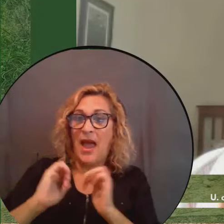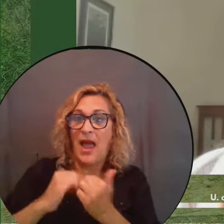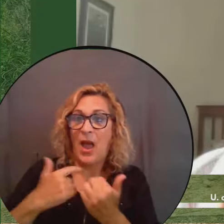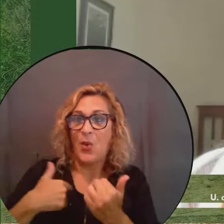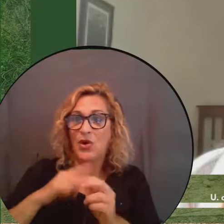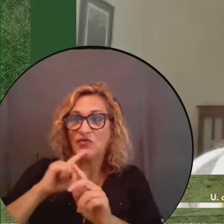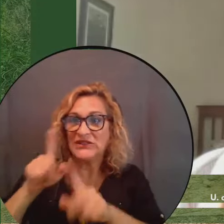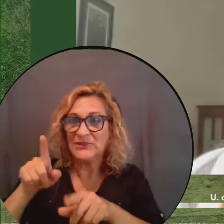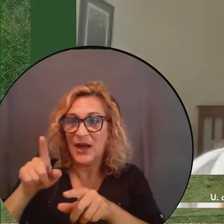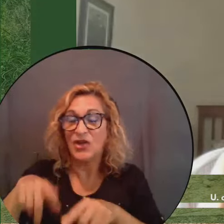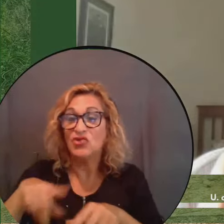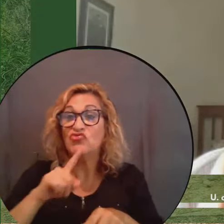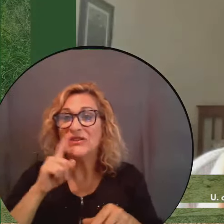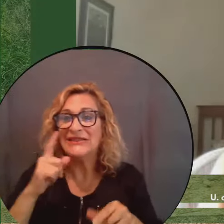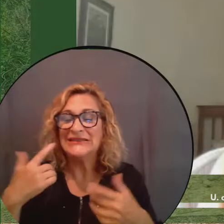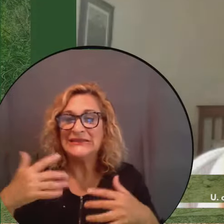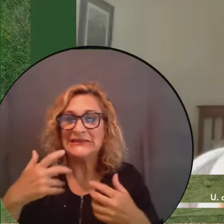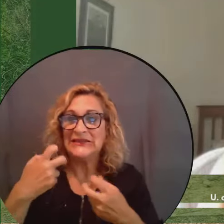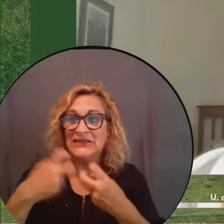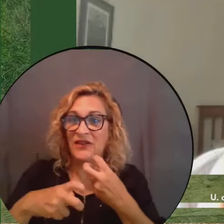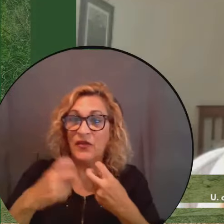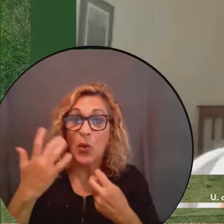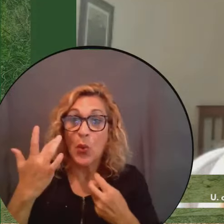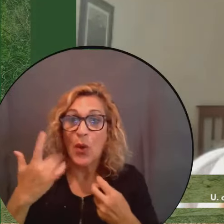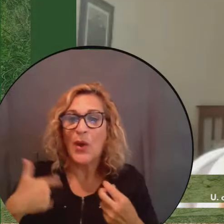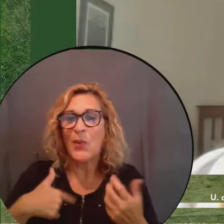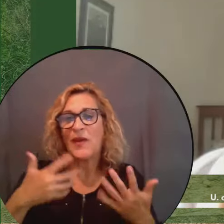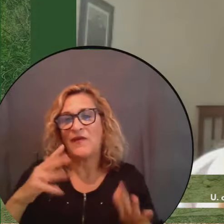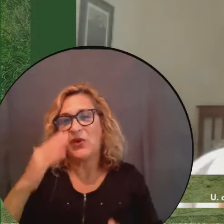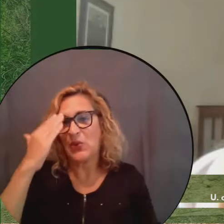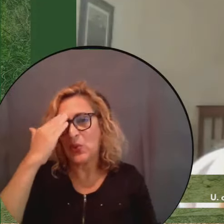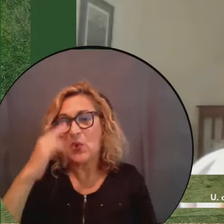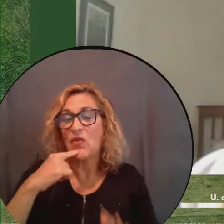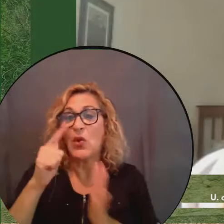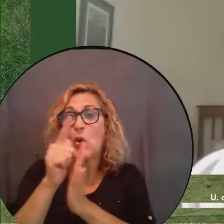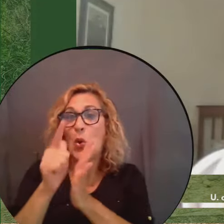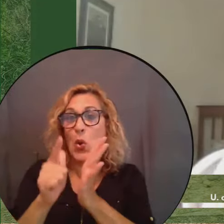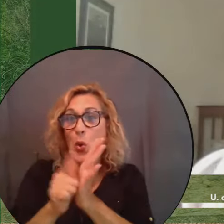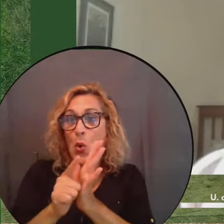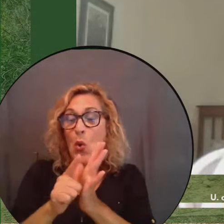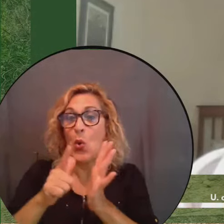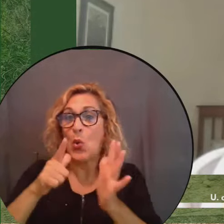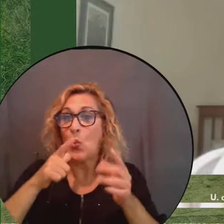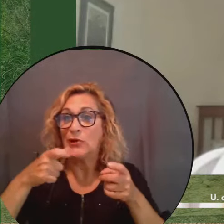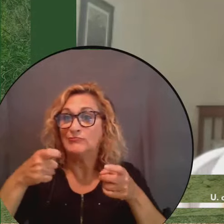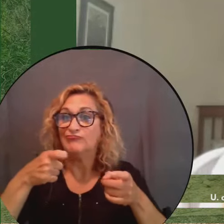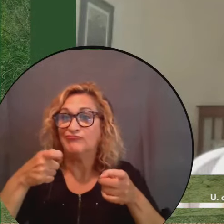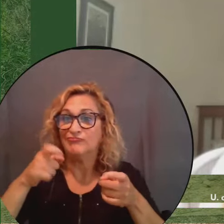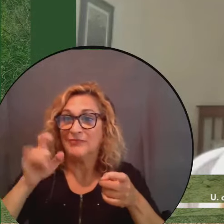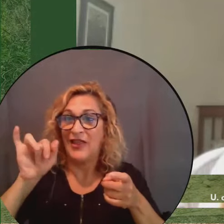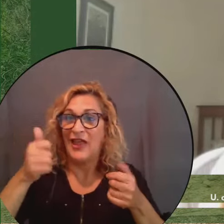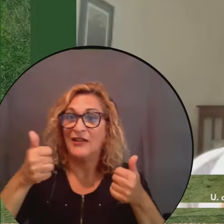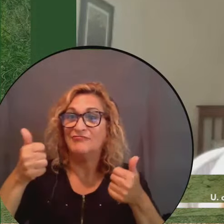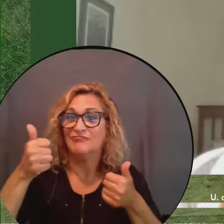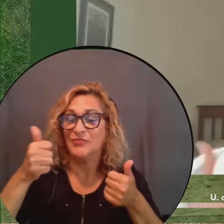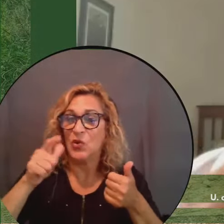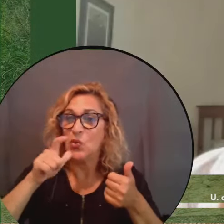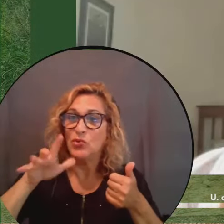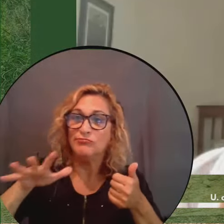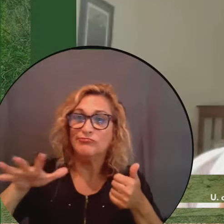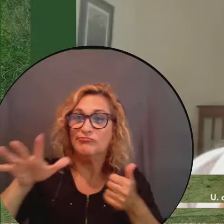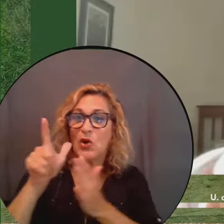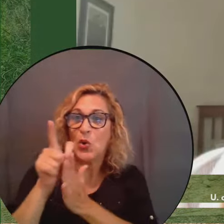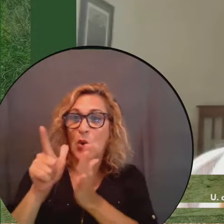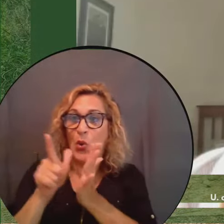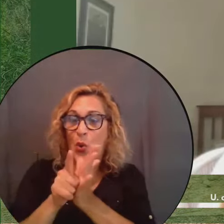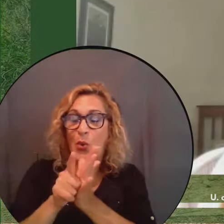tricky place because we know that the law is not really a restraint on law enforcement, right? We can't be naive about that. And